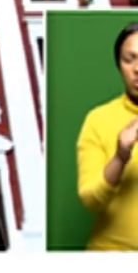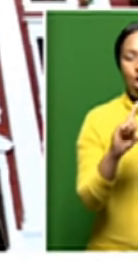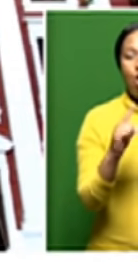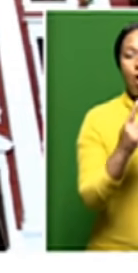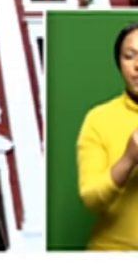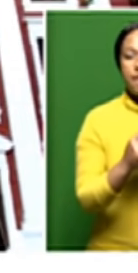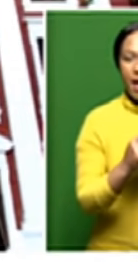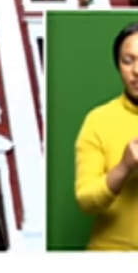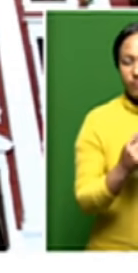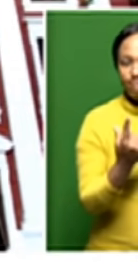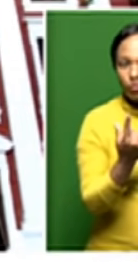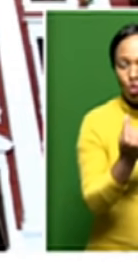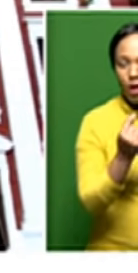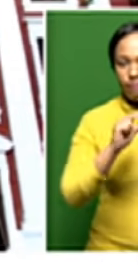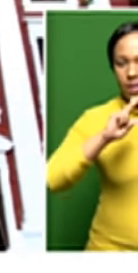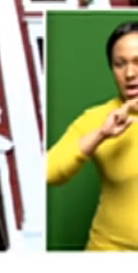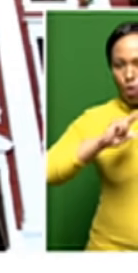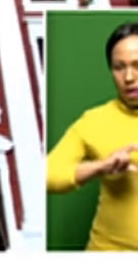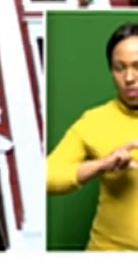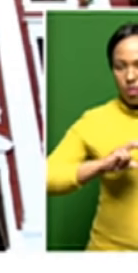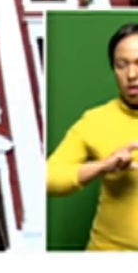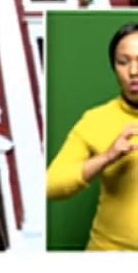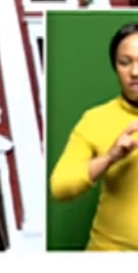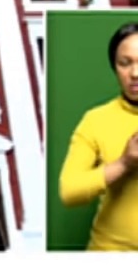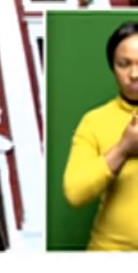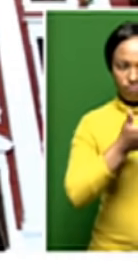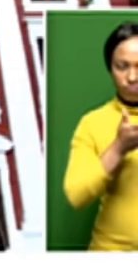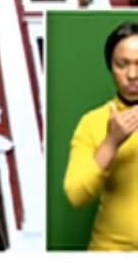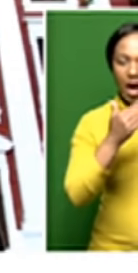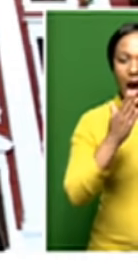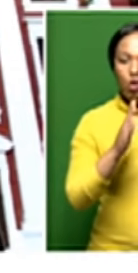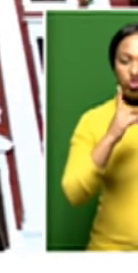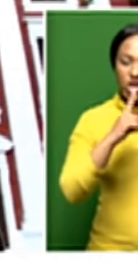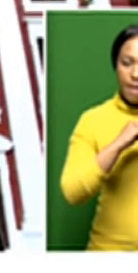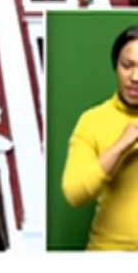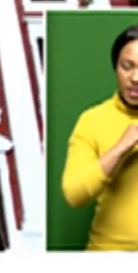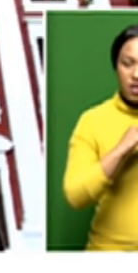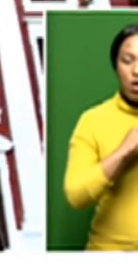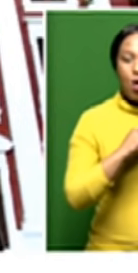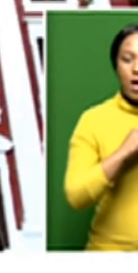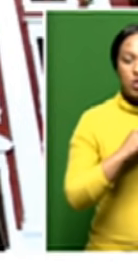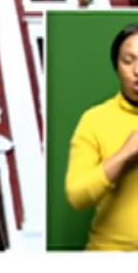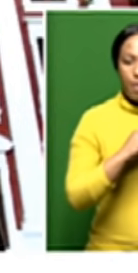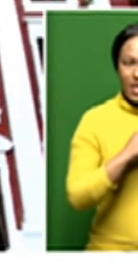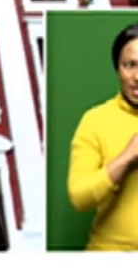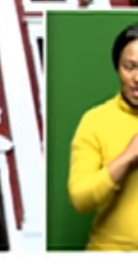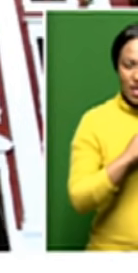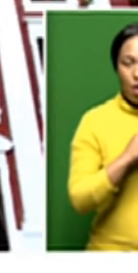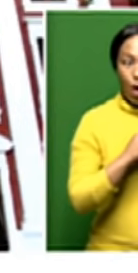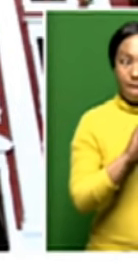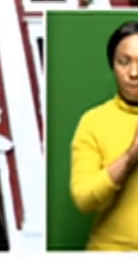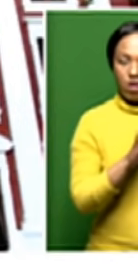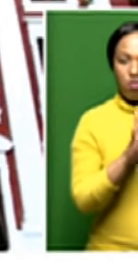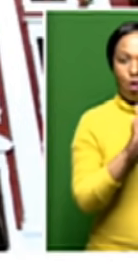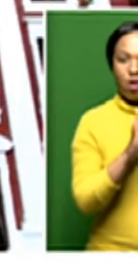in this instance, after discussing with the House Chairperson in the National Council of Provinces, because they have an important role to play,